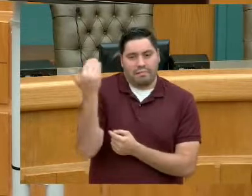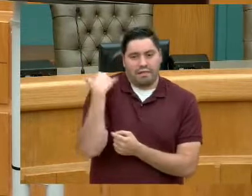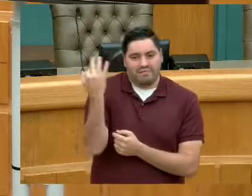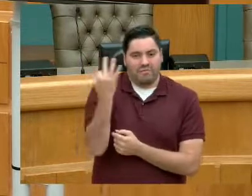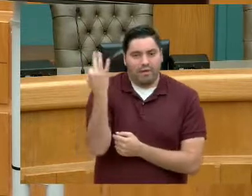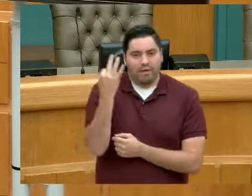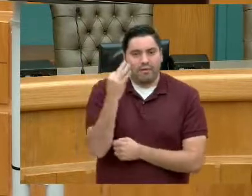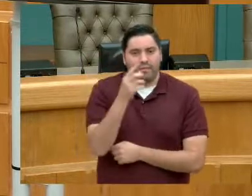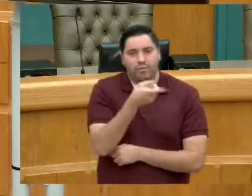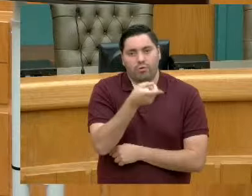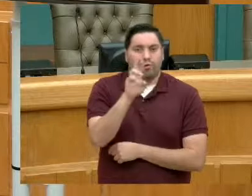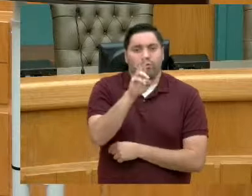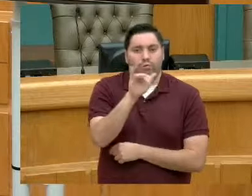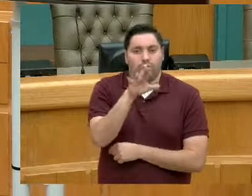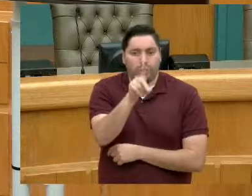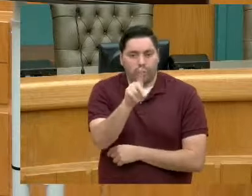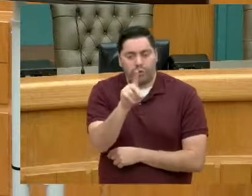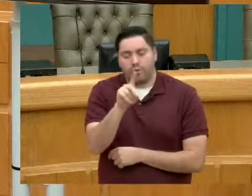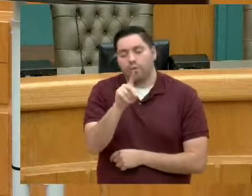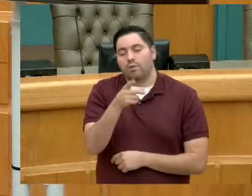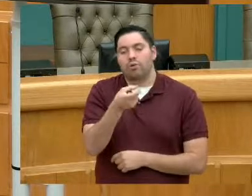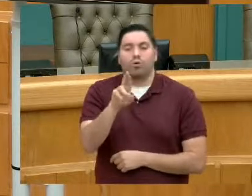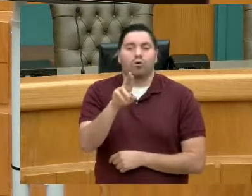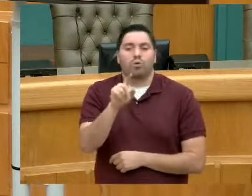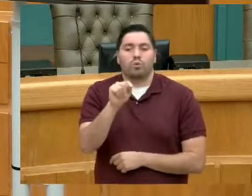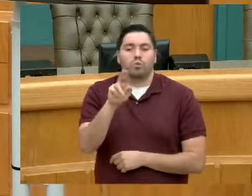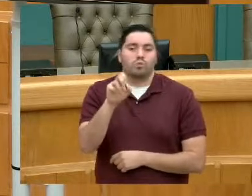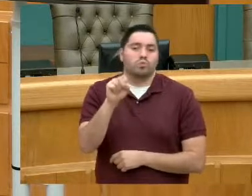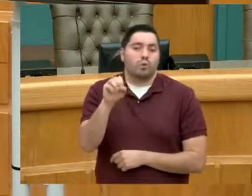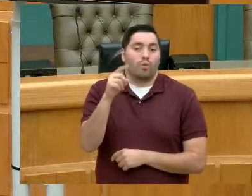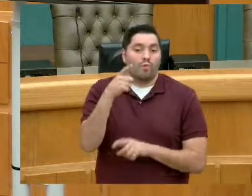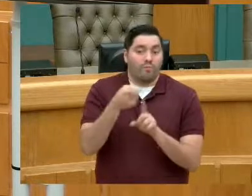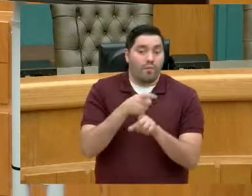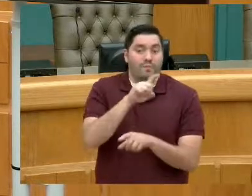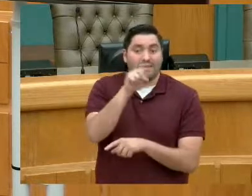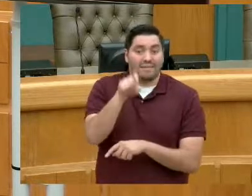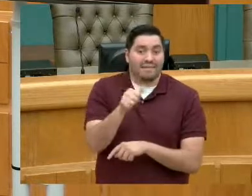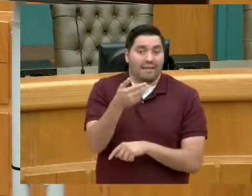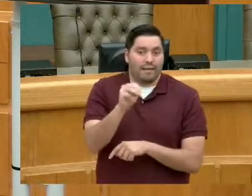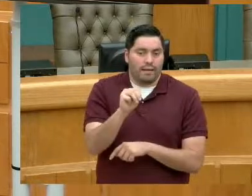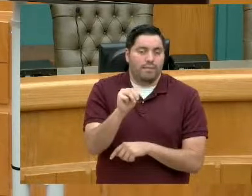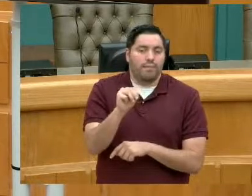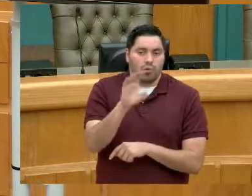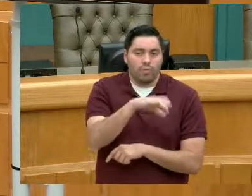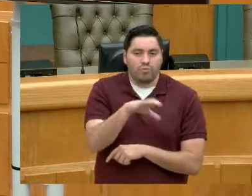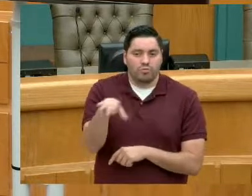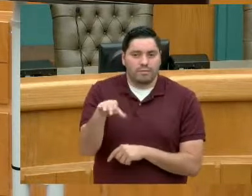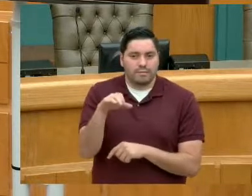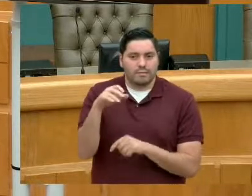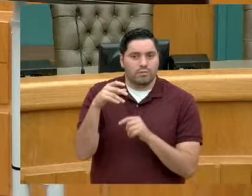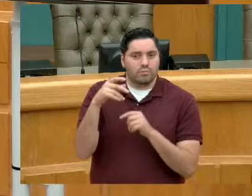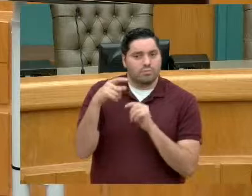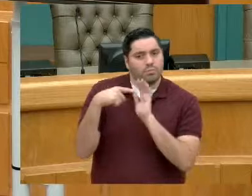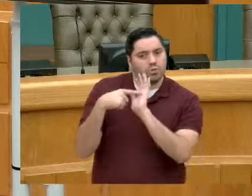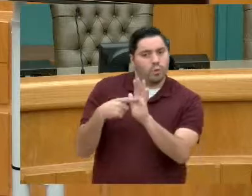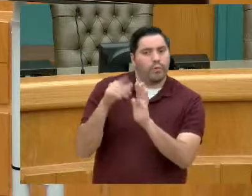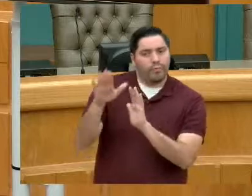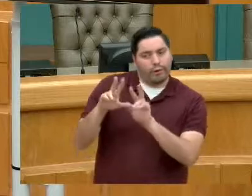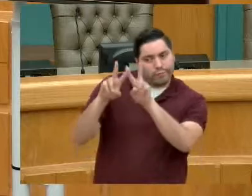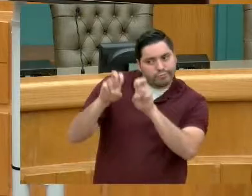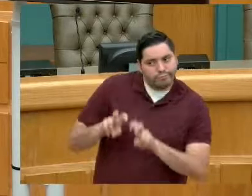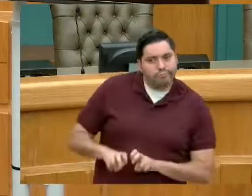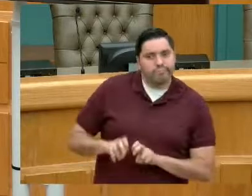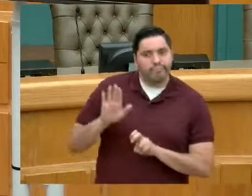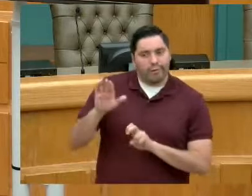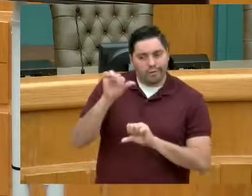Bird and Dr. Tussaud from Texas A&M Corpus Christi providing their trending analysis and other scientific